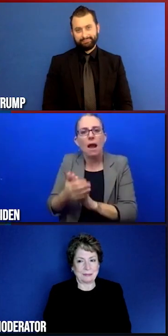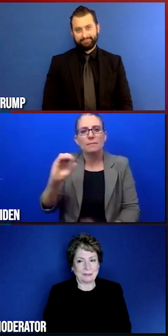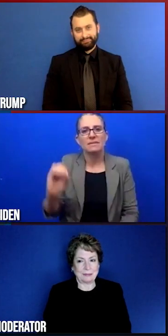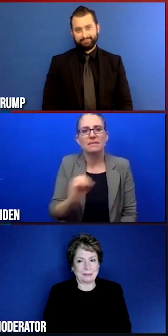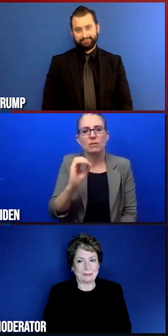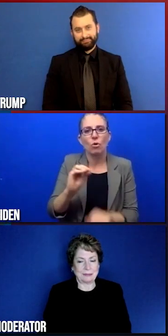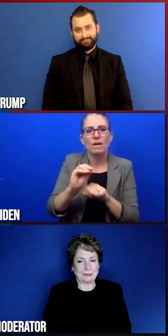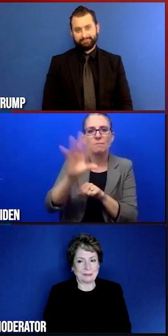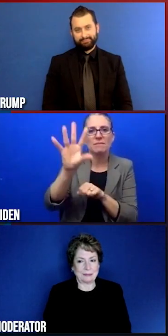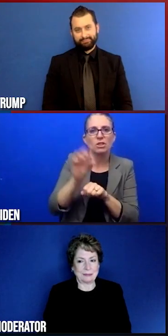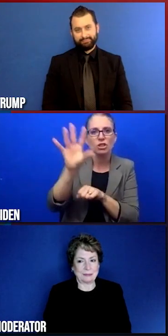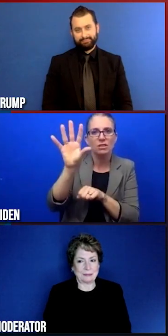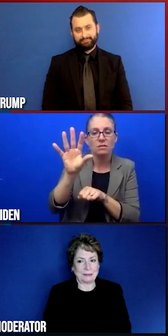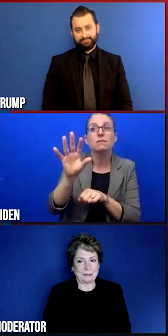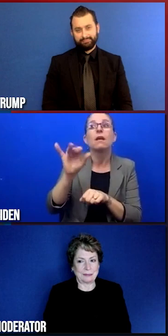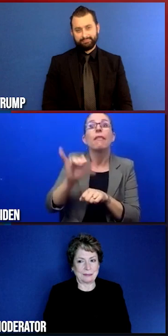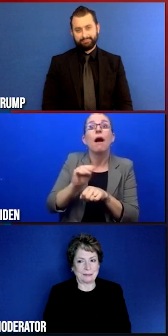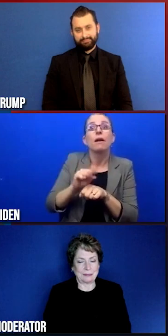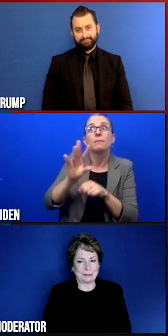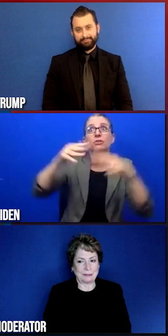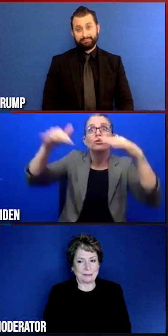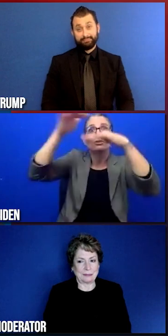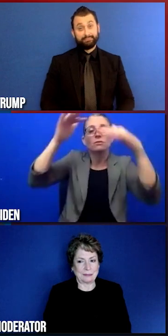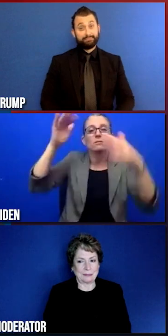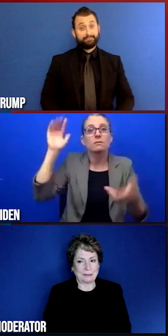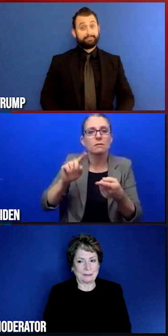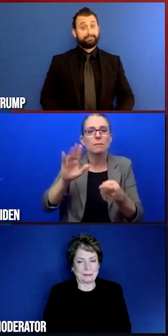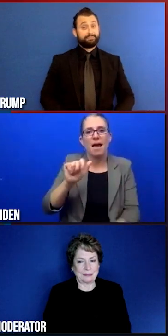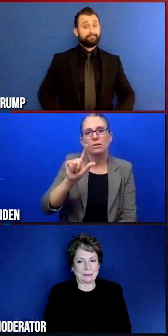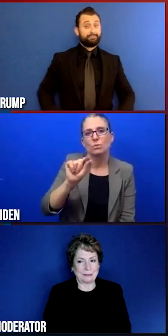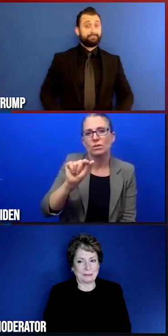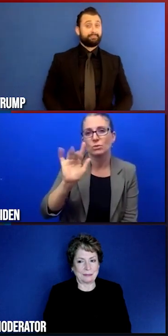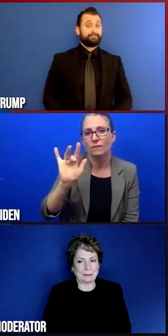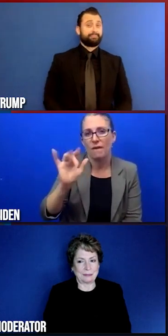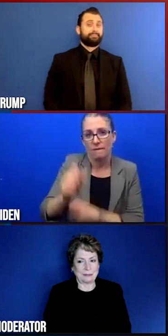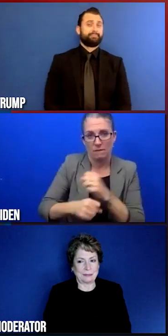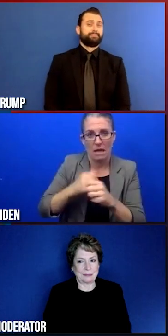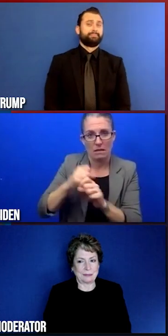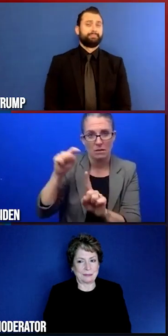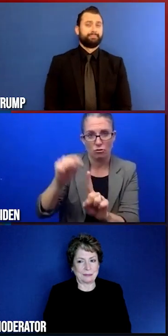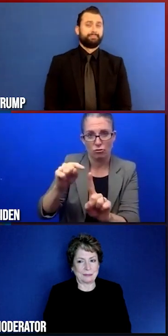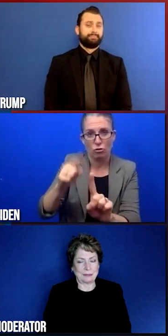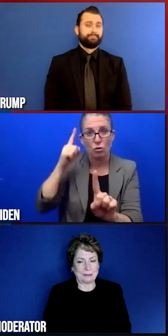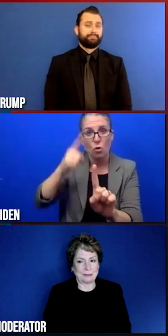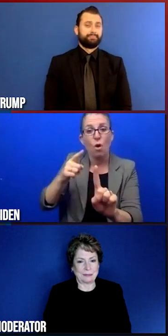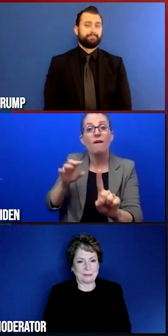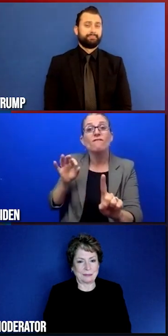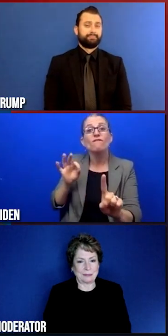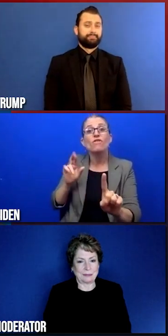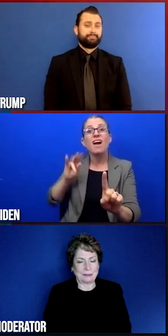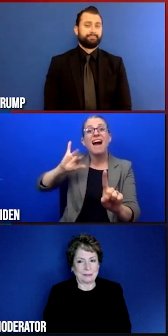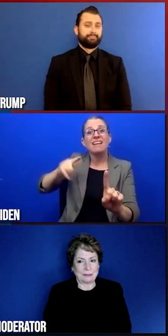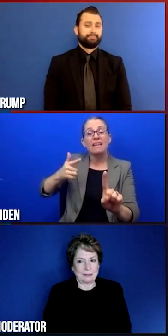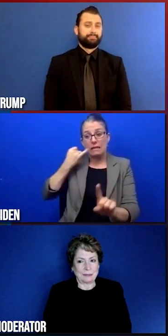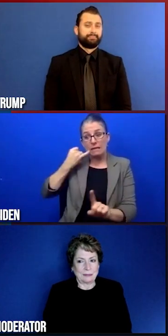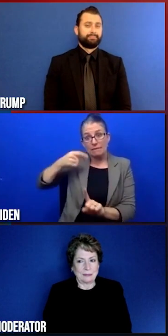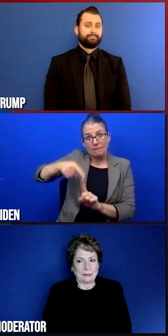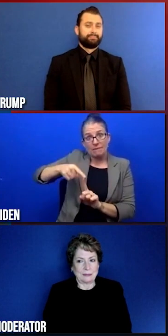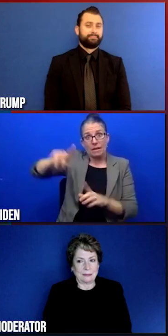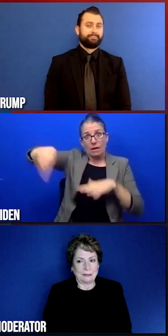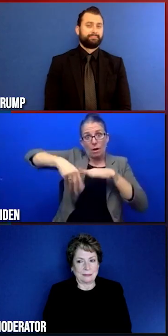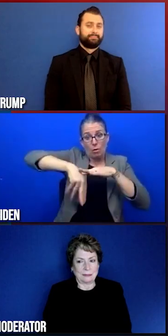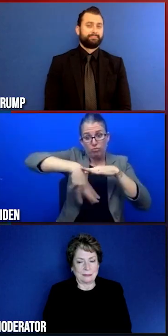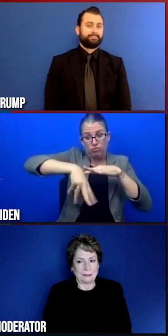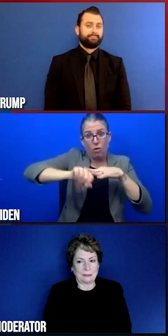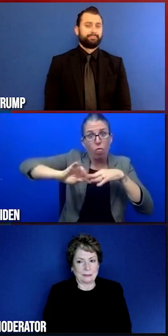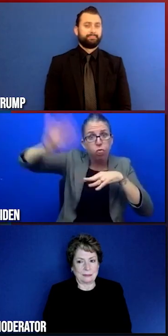capture the emissions from the fracking, capture the emissions from gas. We can do that, and we can do that by investing money